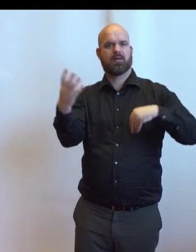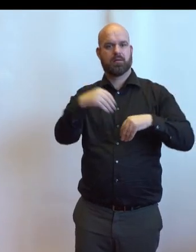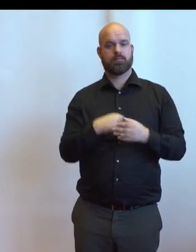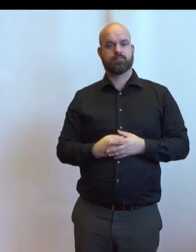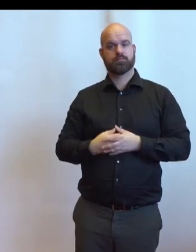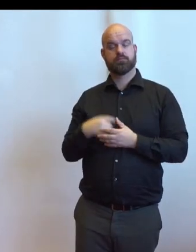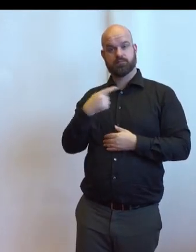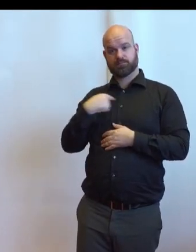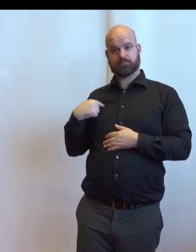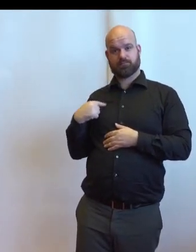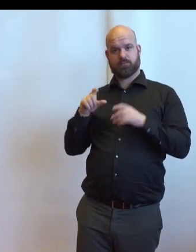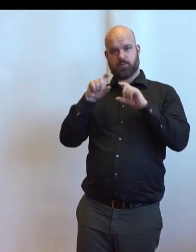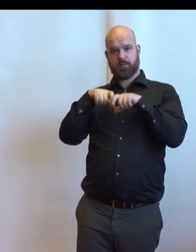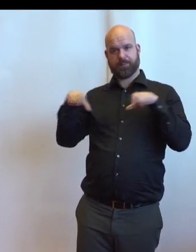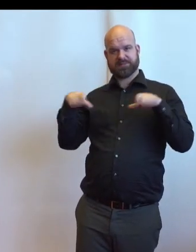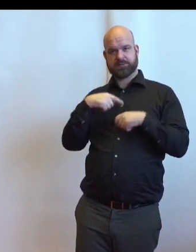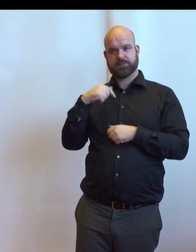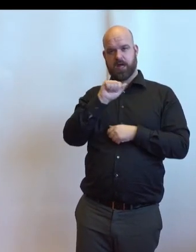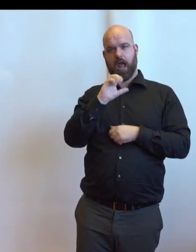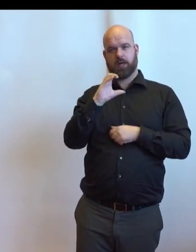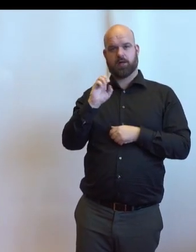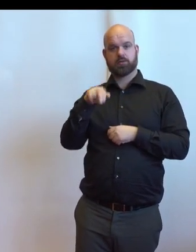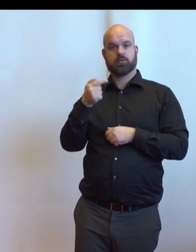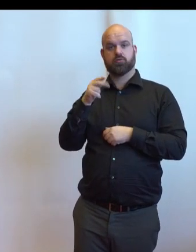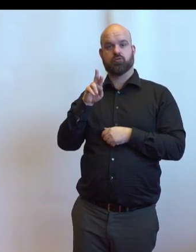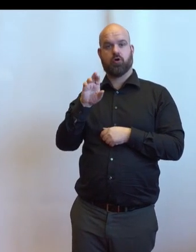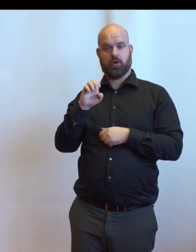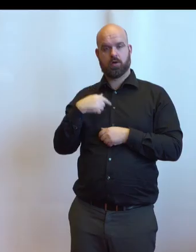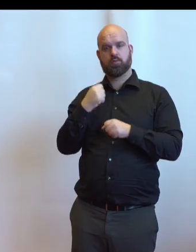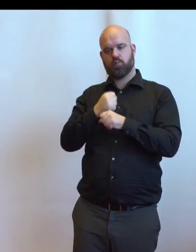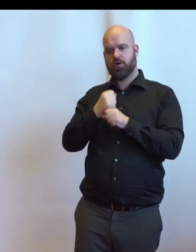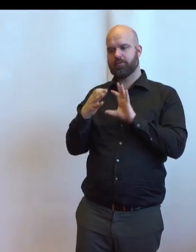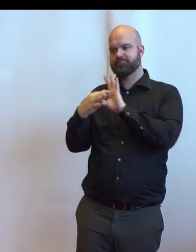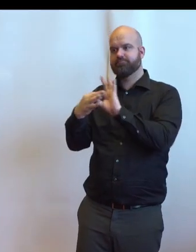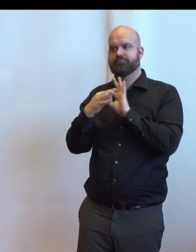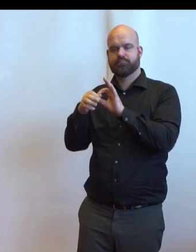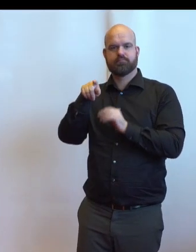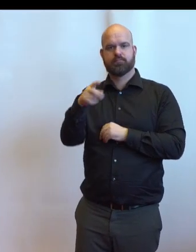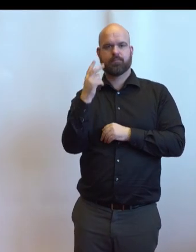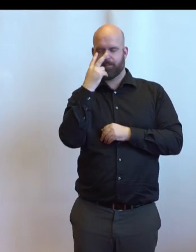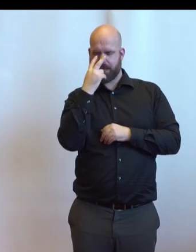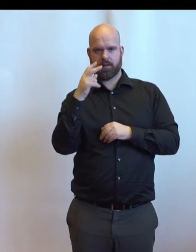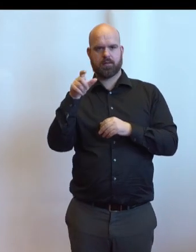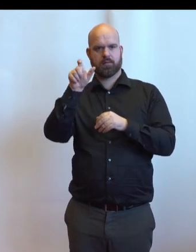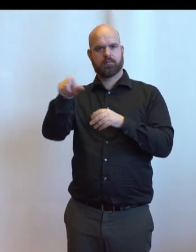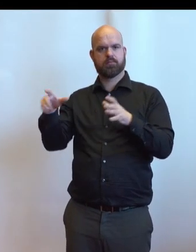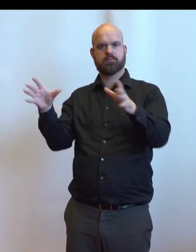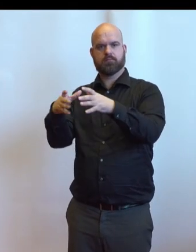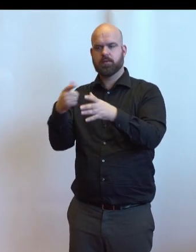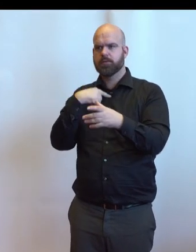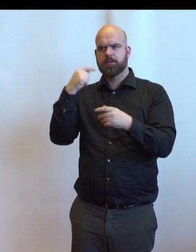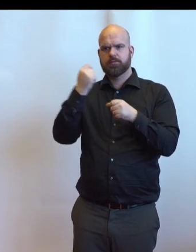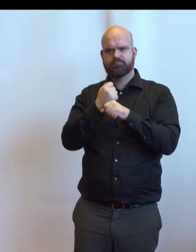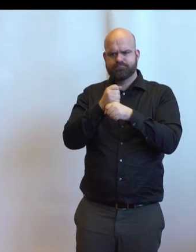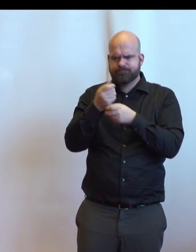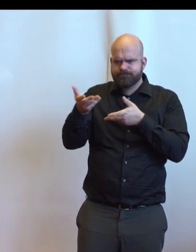to build guided assistive solutions leveraging latest artificial intelligence technologies. Accenture has